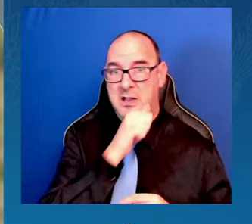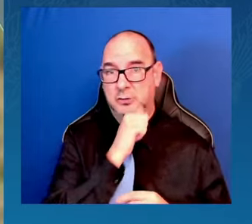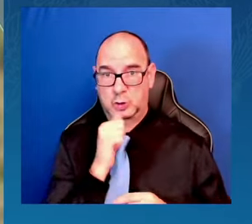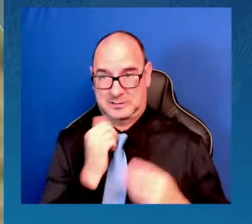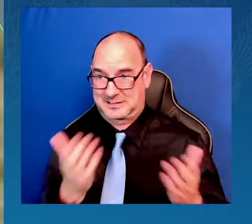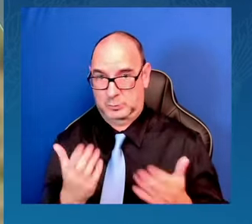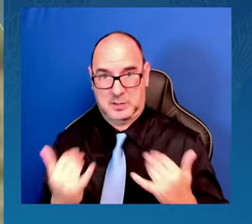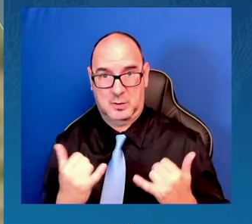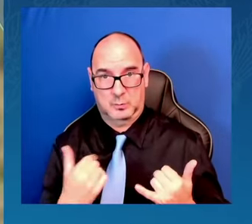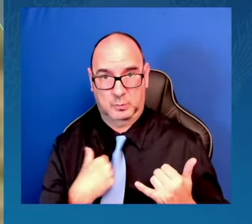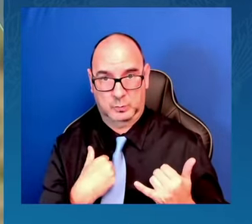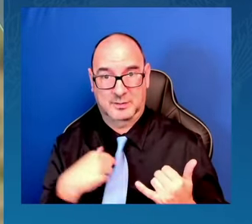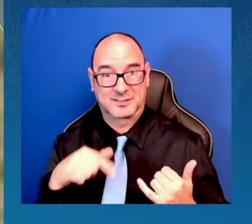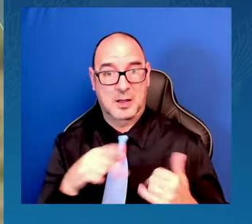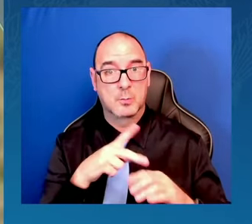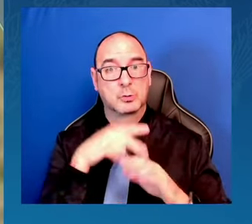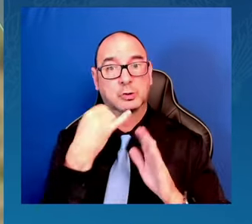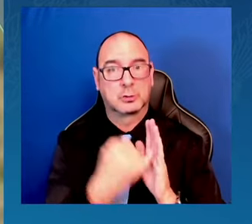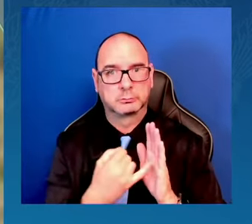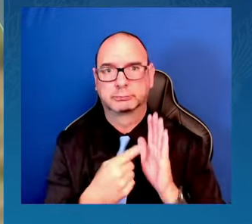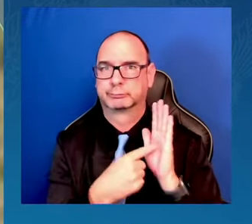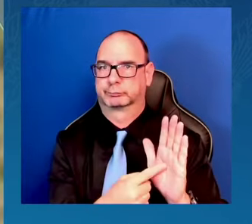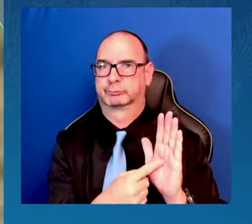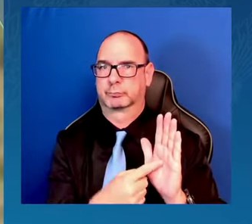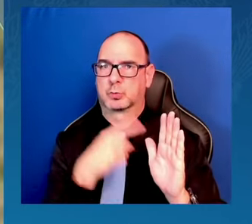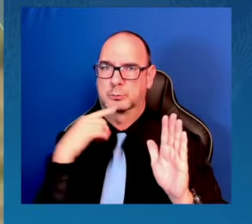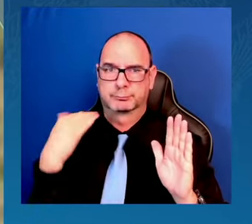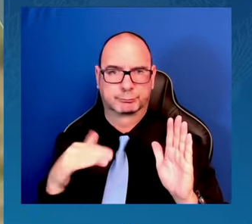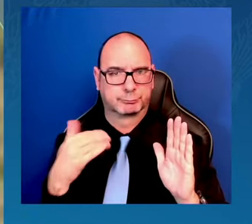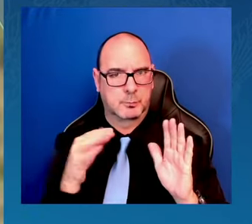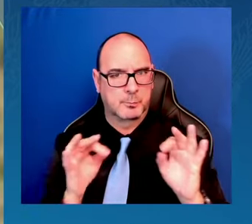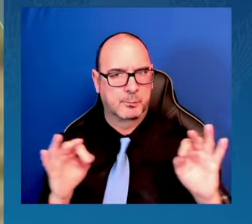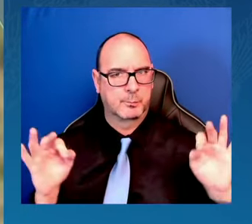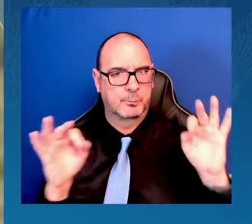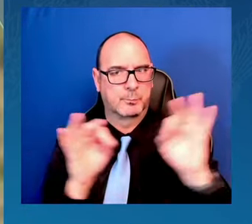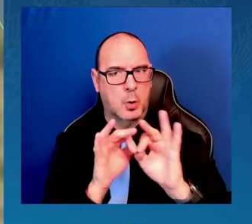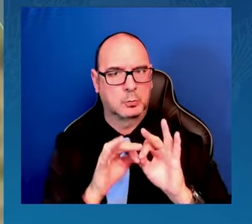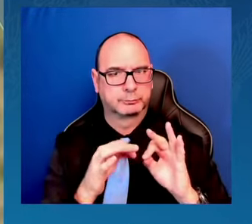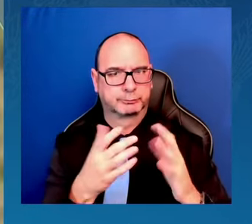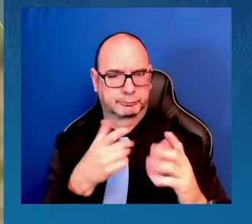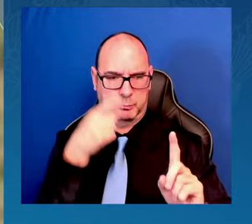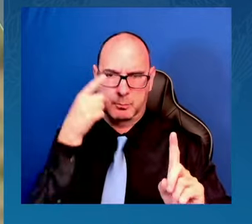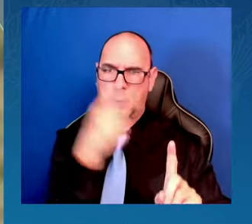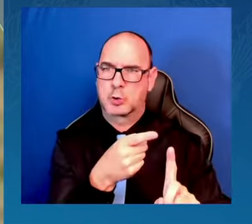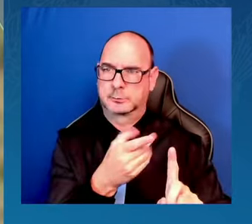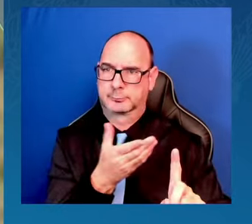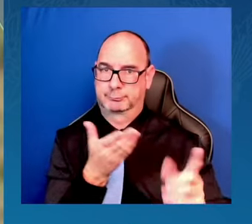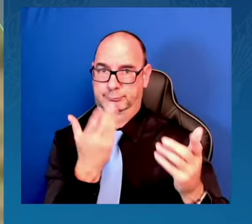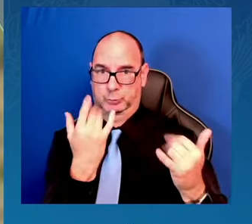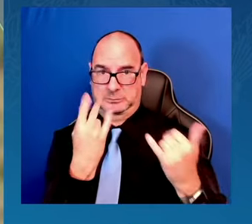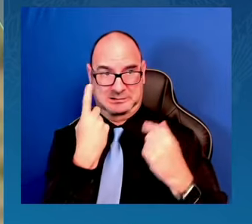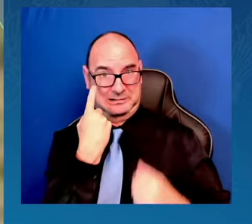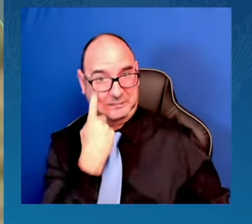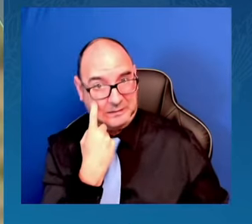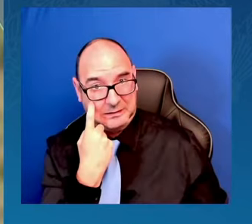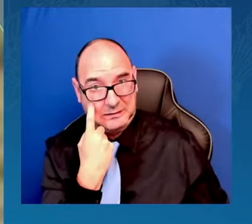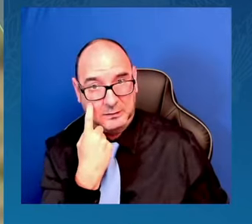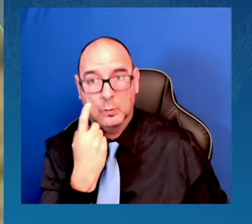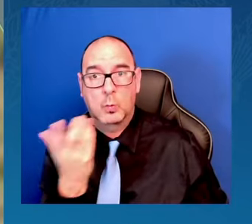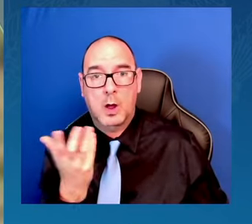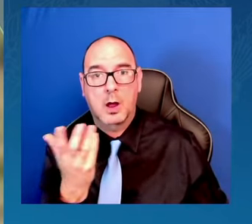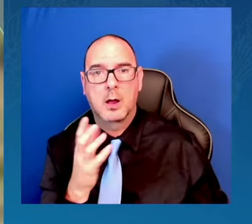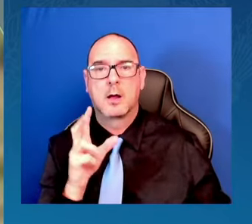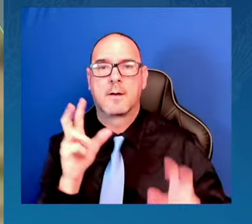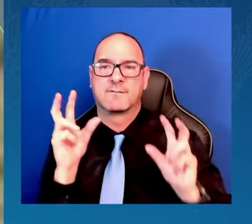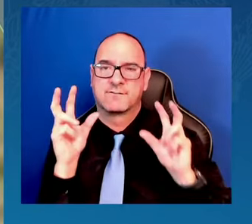very important point. It shows that when we invest in climate, we